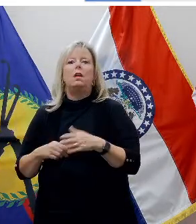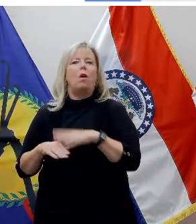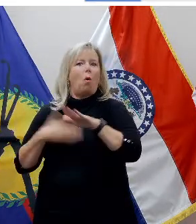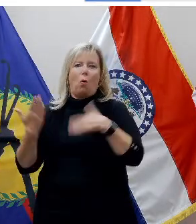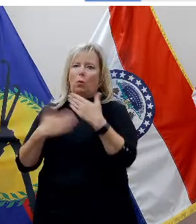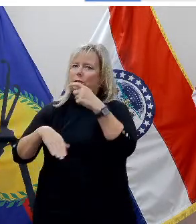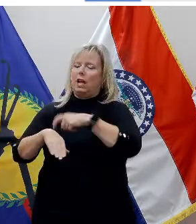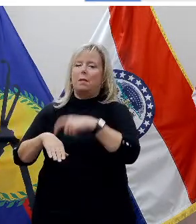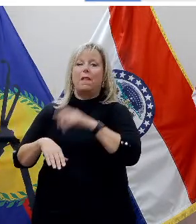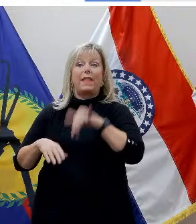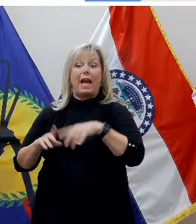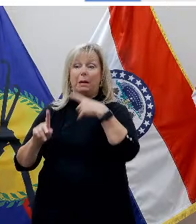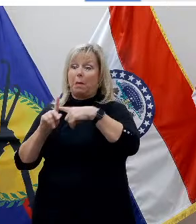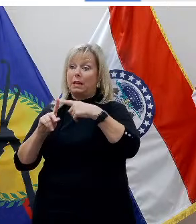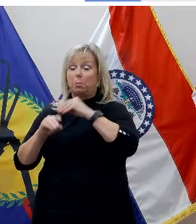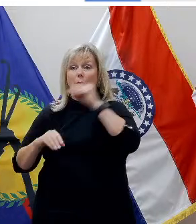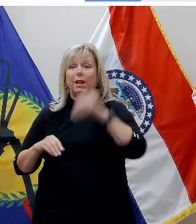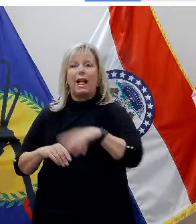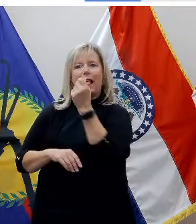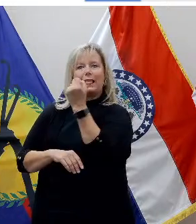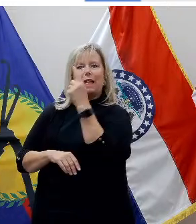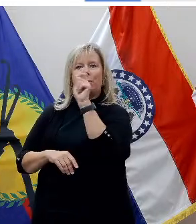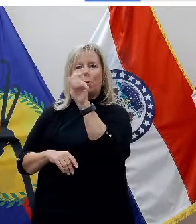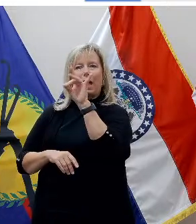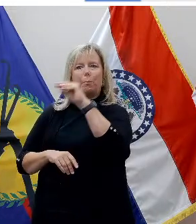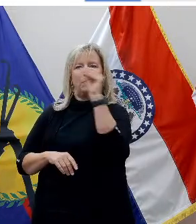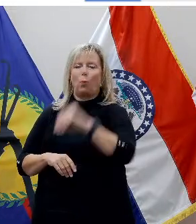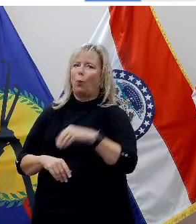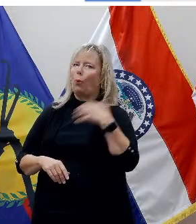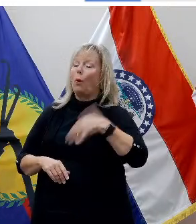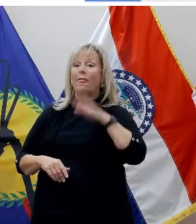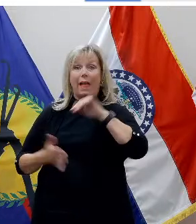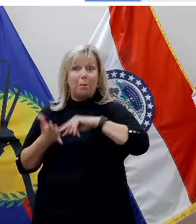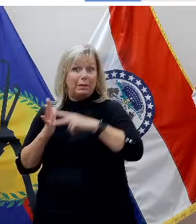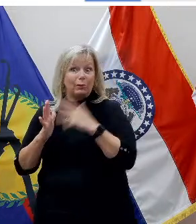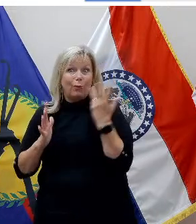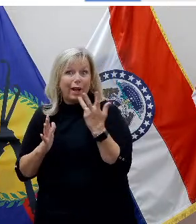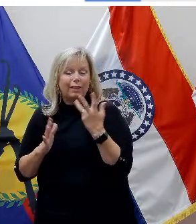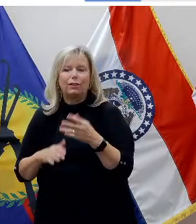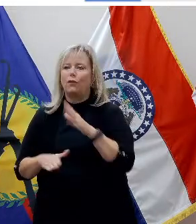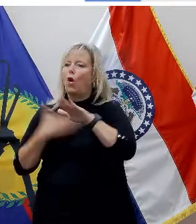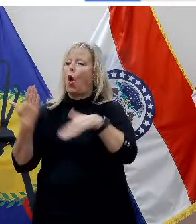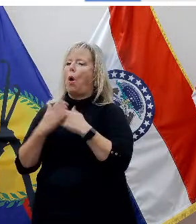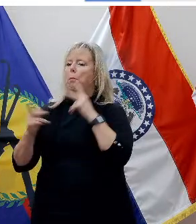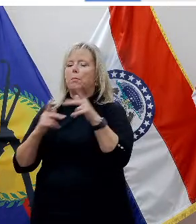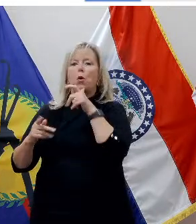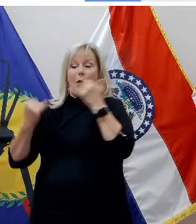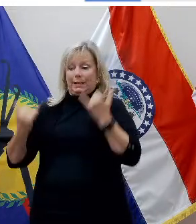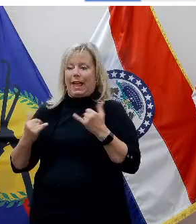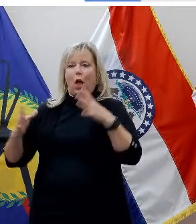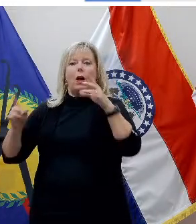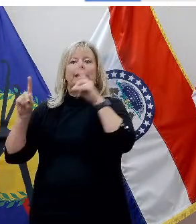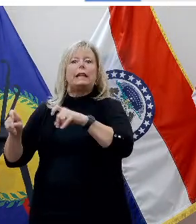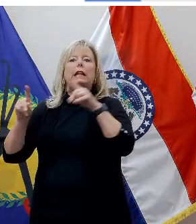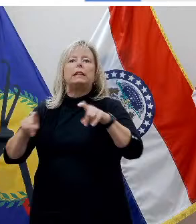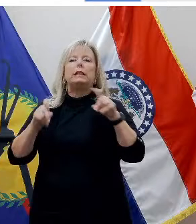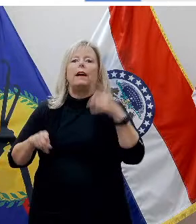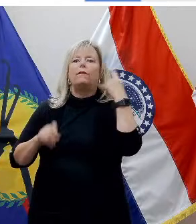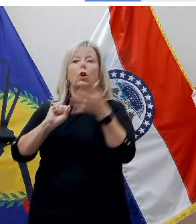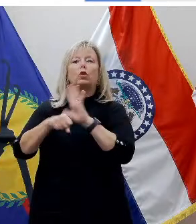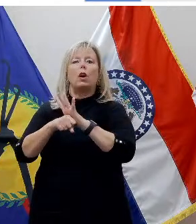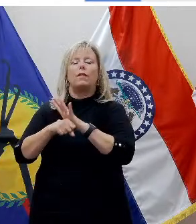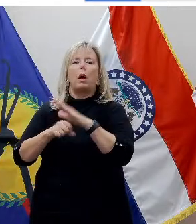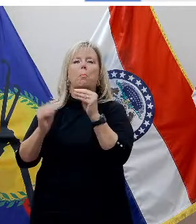time. This testing positivity rate of 11.8% does mean that for all of the people that are currently getting tested in the community,